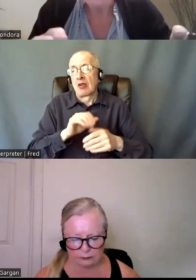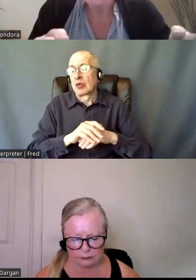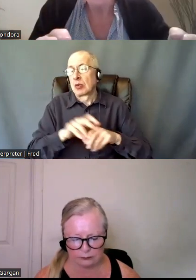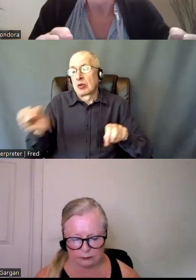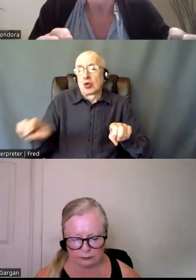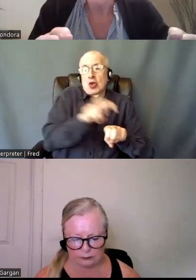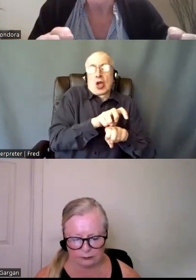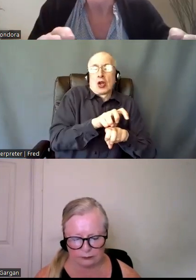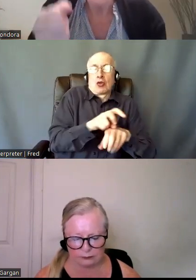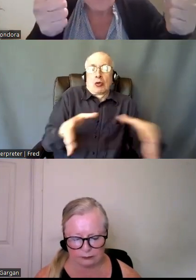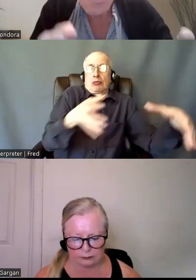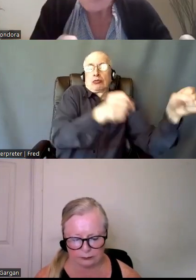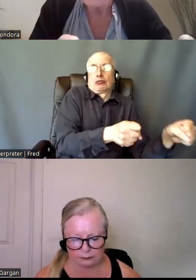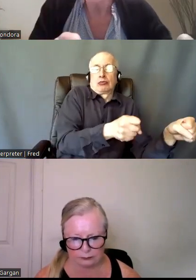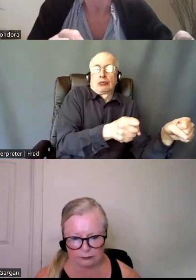and